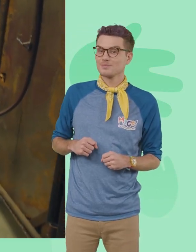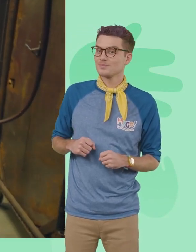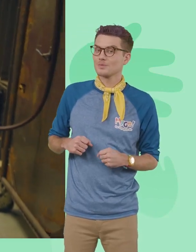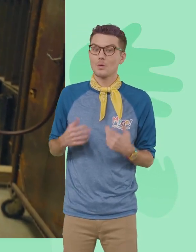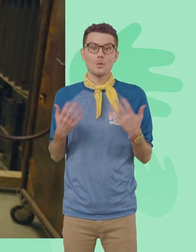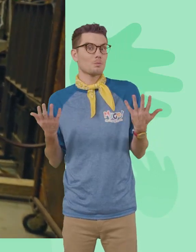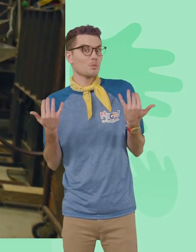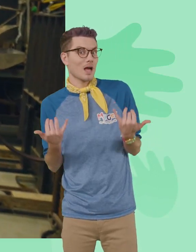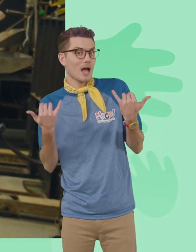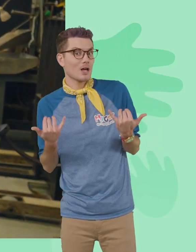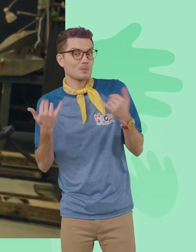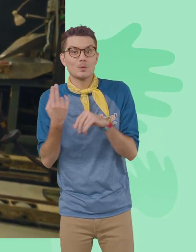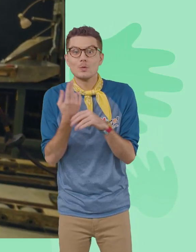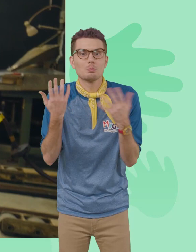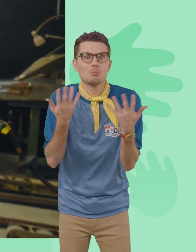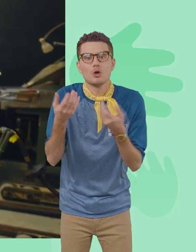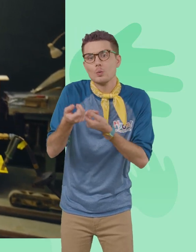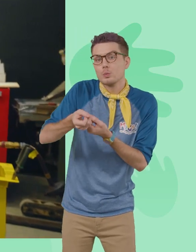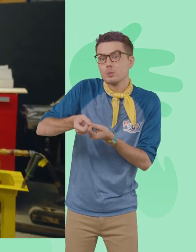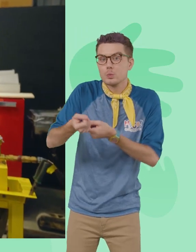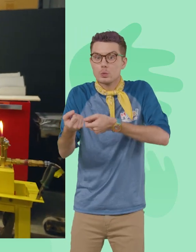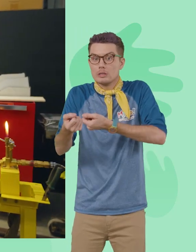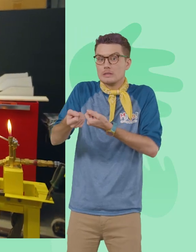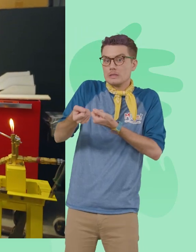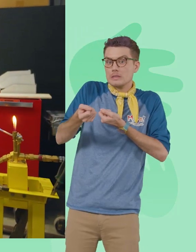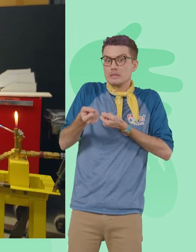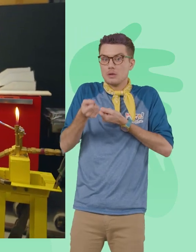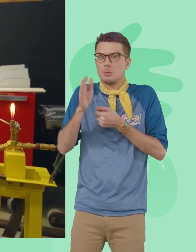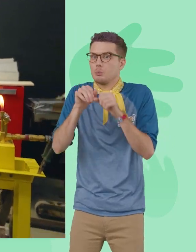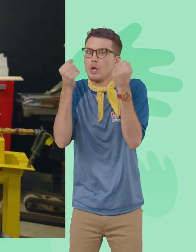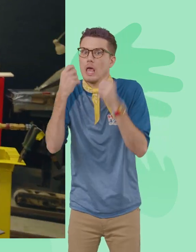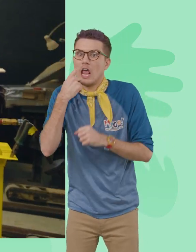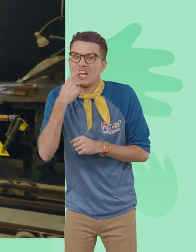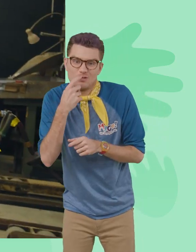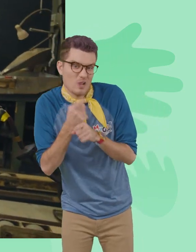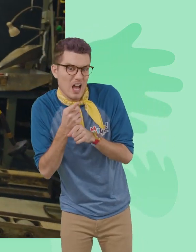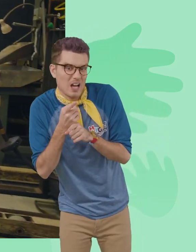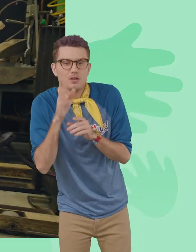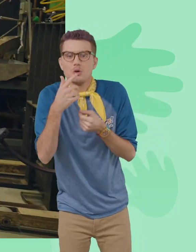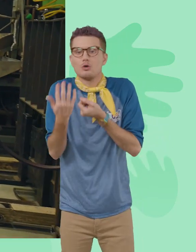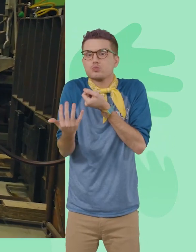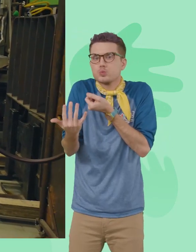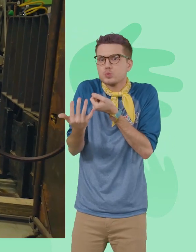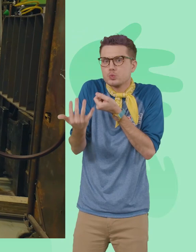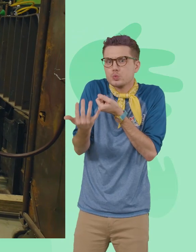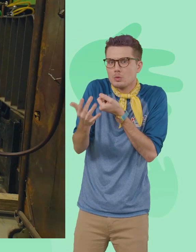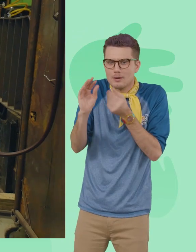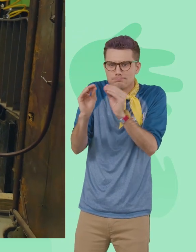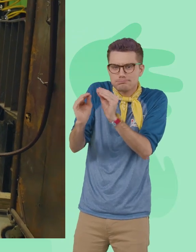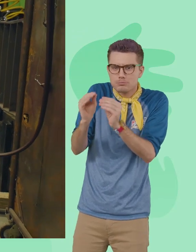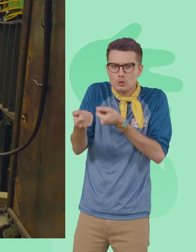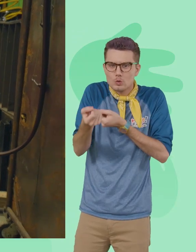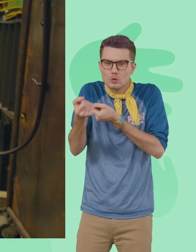Now we're heating that back sharp point because we just broke the glass, right? So we're it up, working that in, and then we're